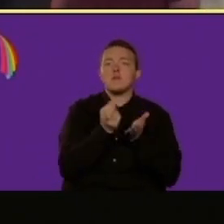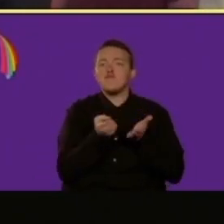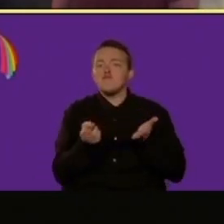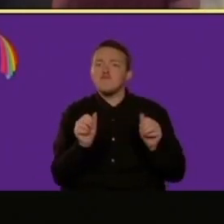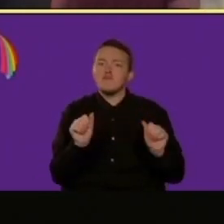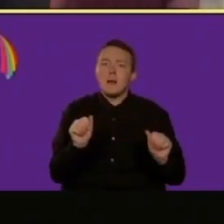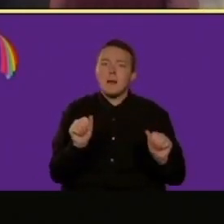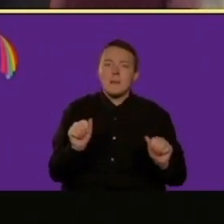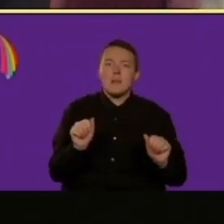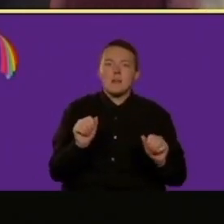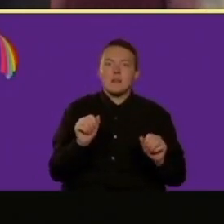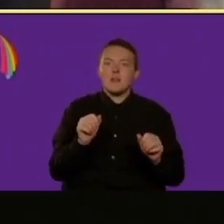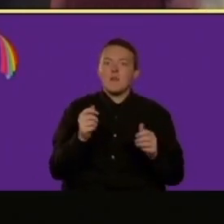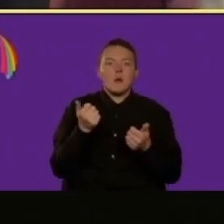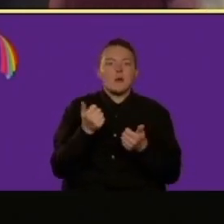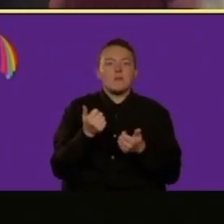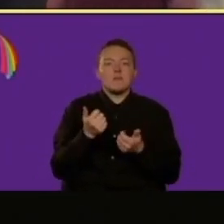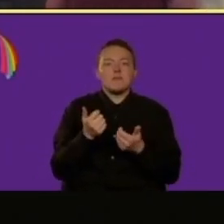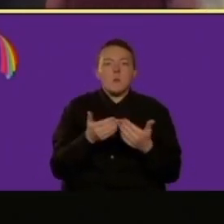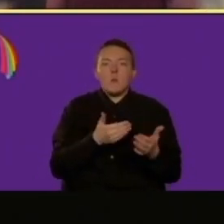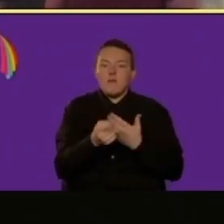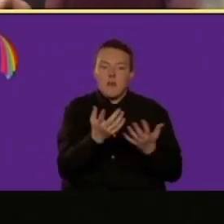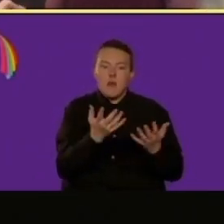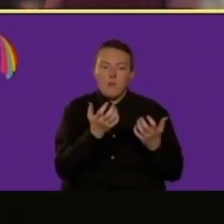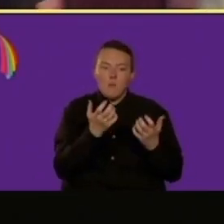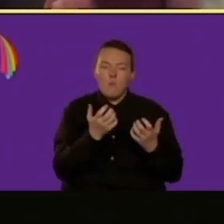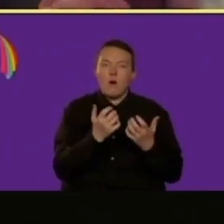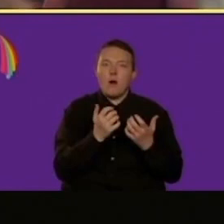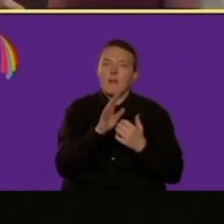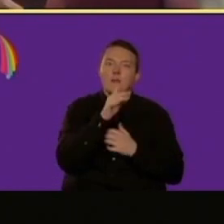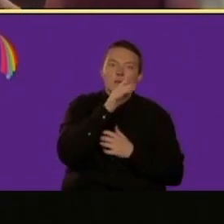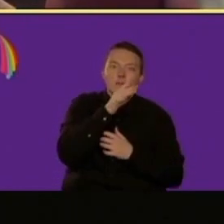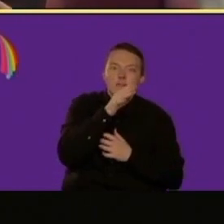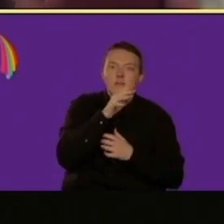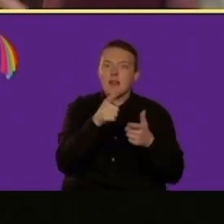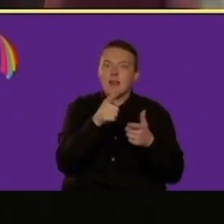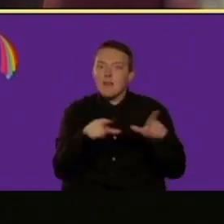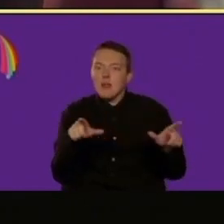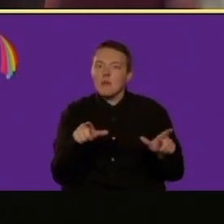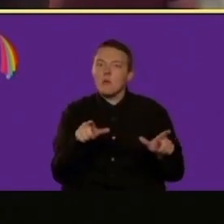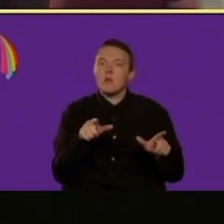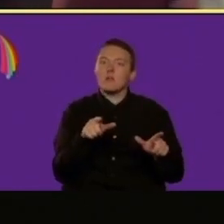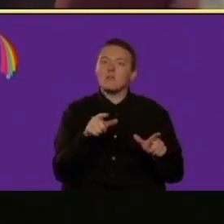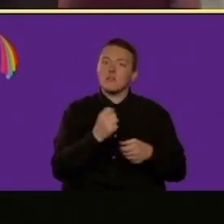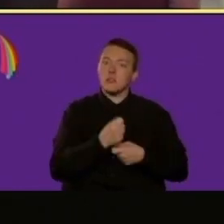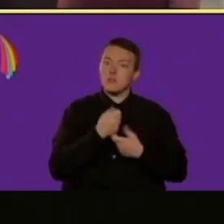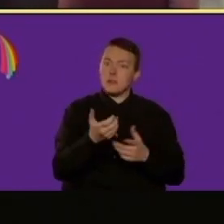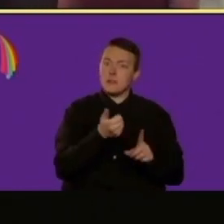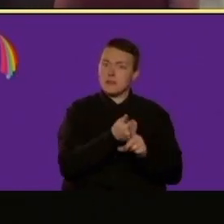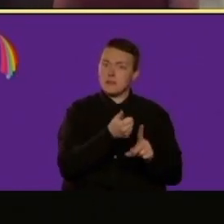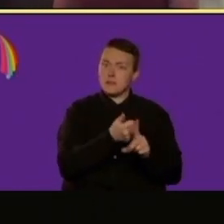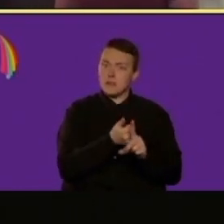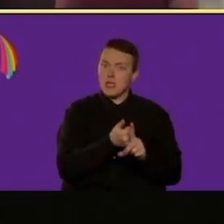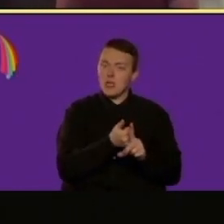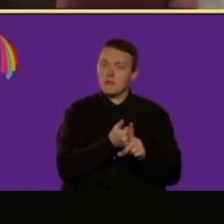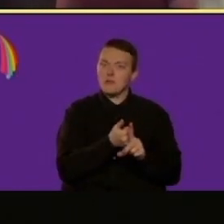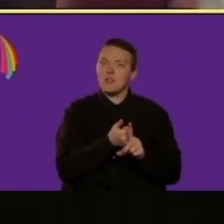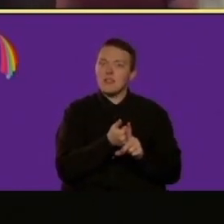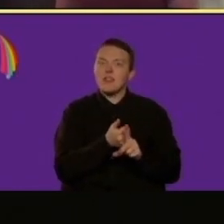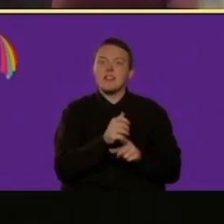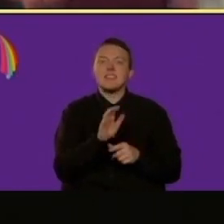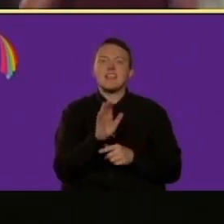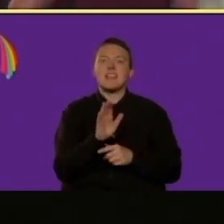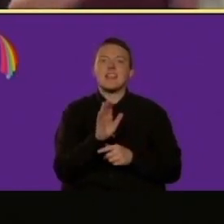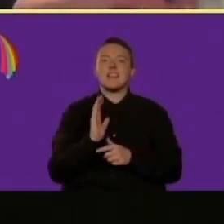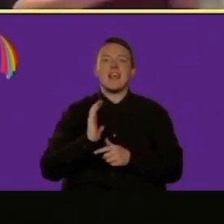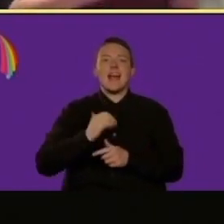we've developed several resources for educators following this philosophy, all of them using Scratch.